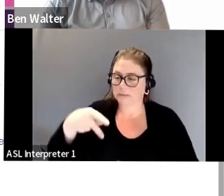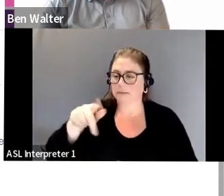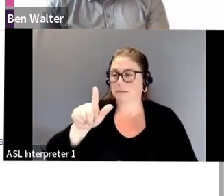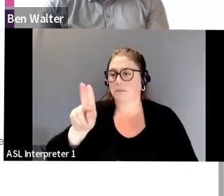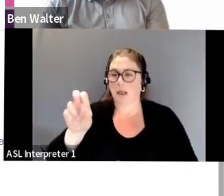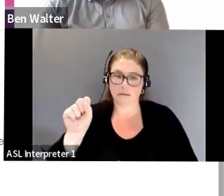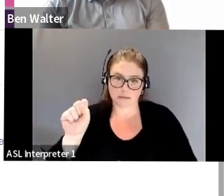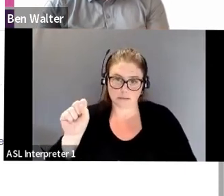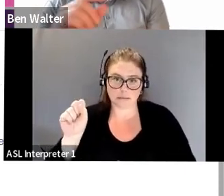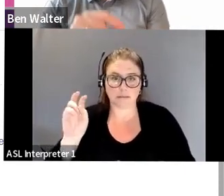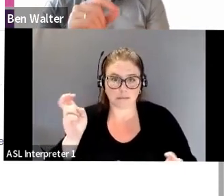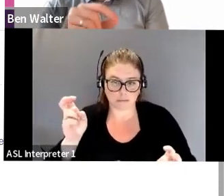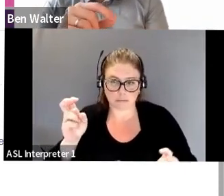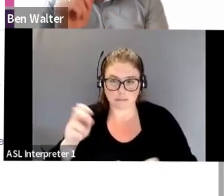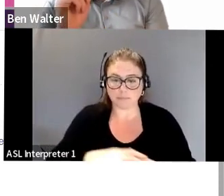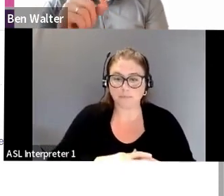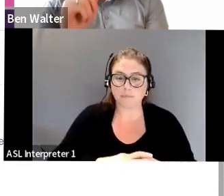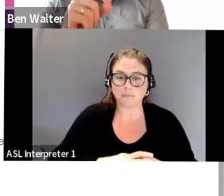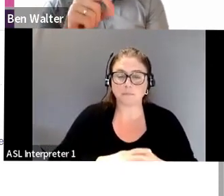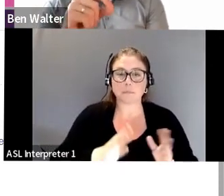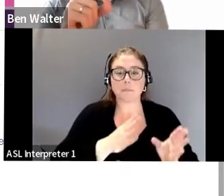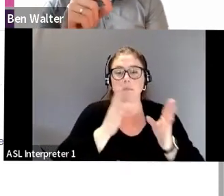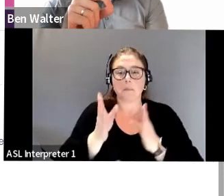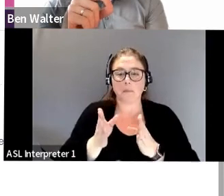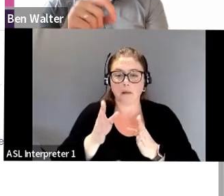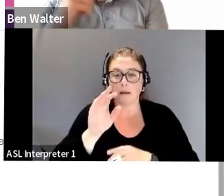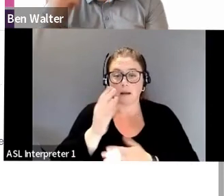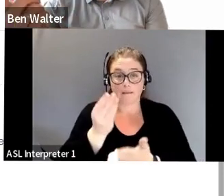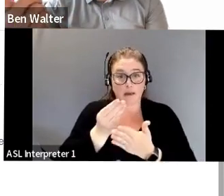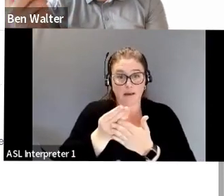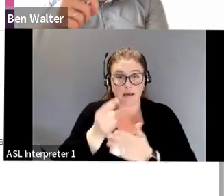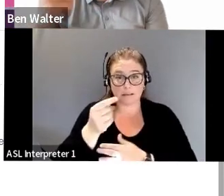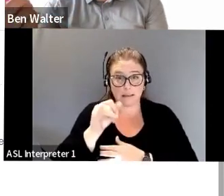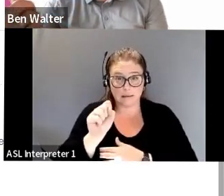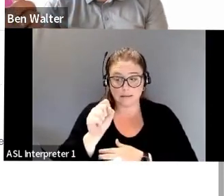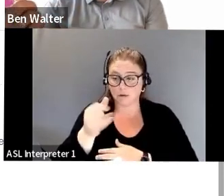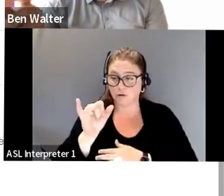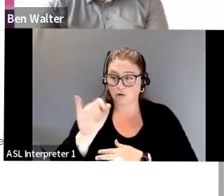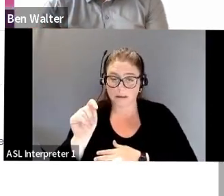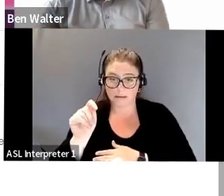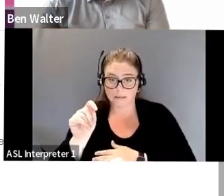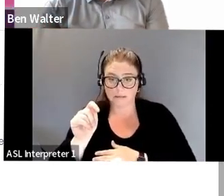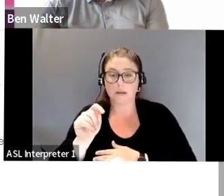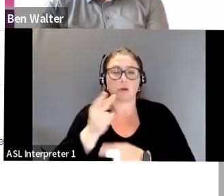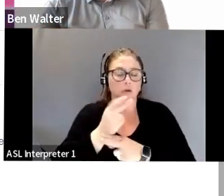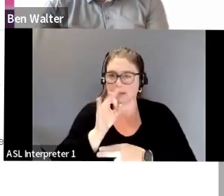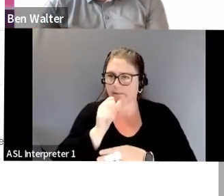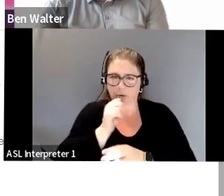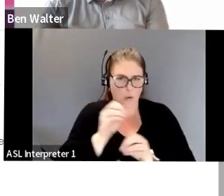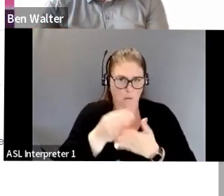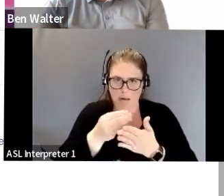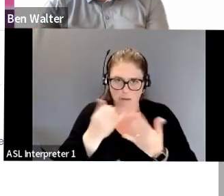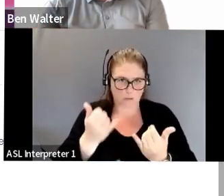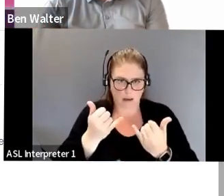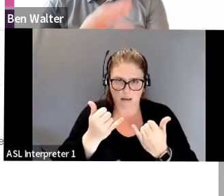other buttons. Finance this grant button, that is going to be if you don't have the cash today to use for the project. And the Hire a Grant